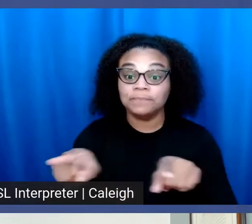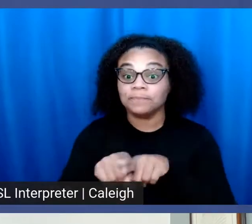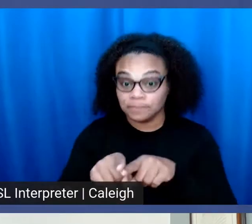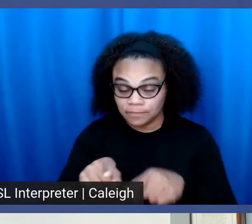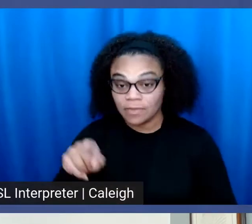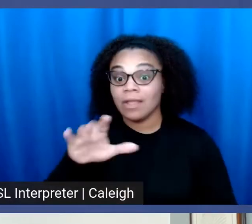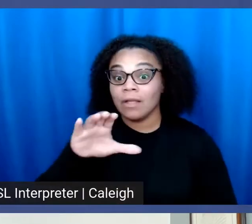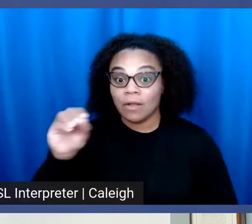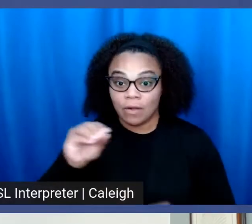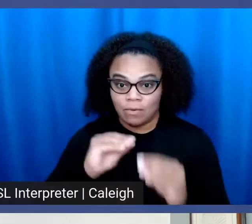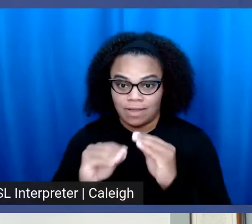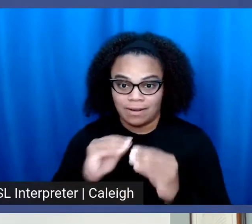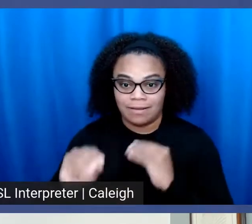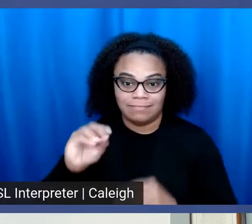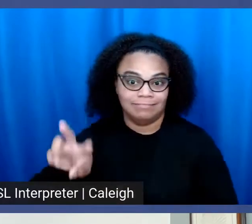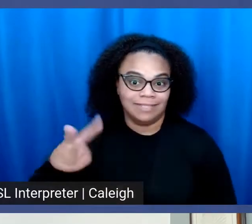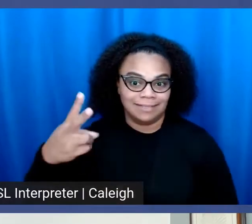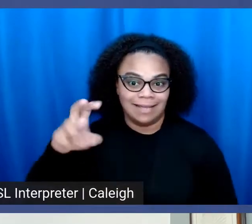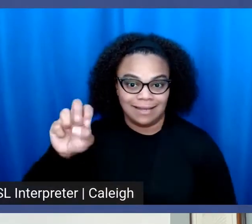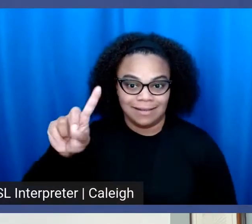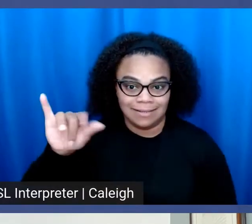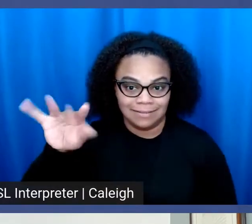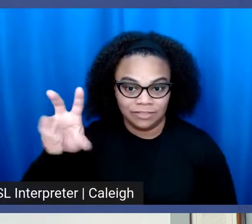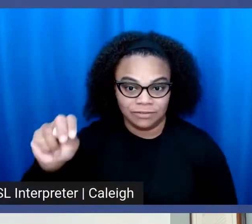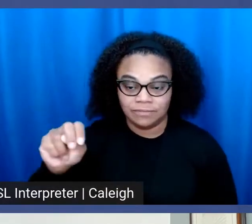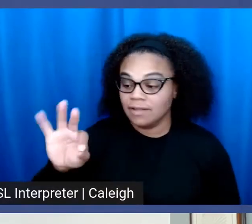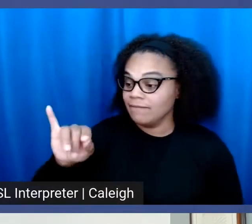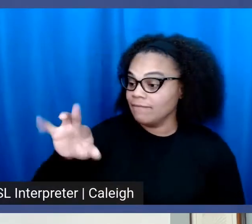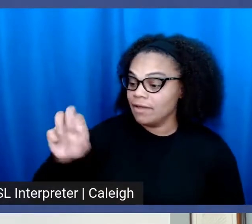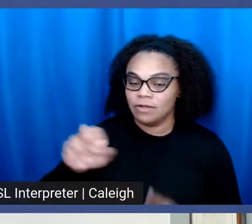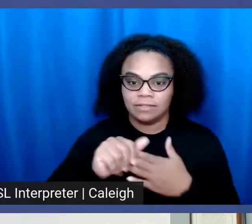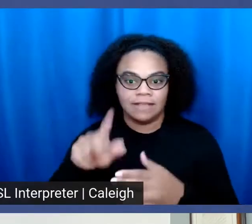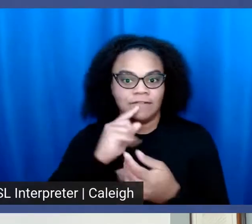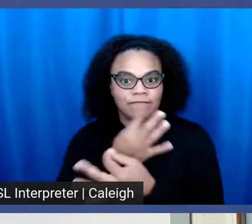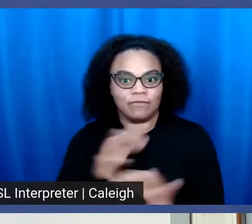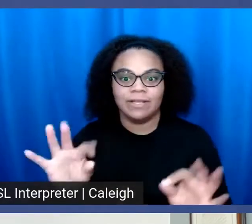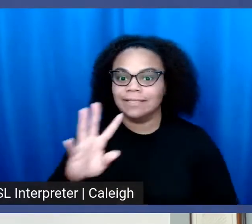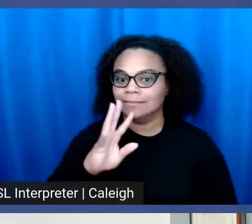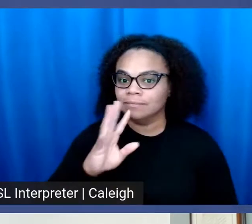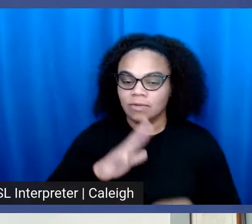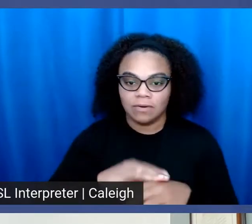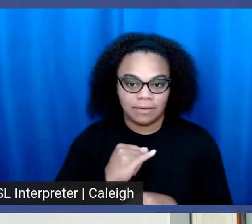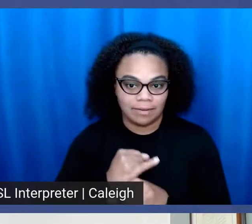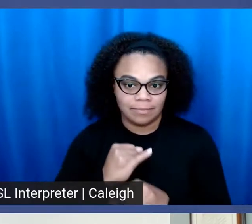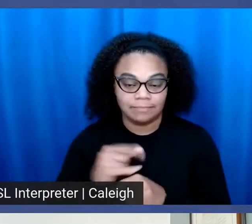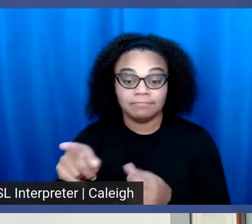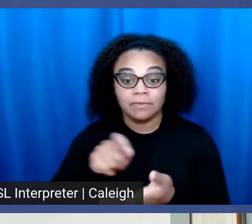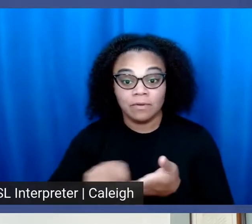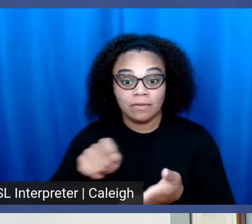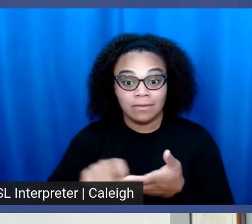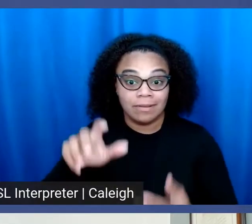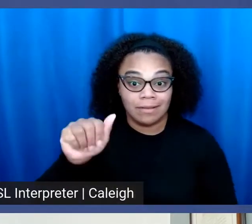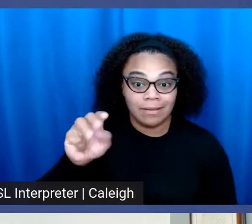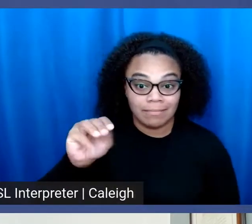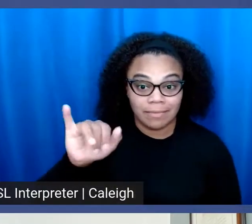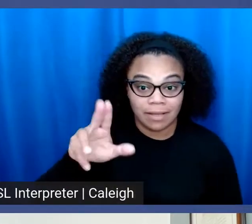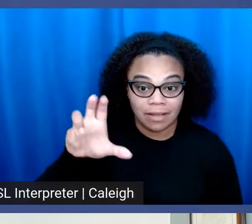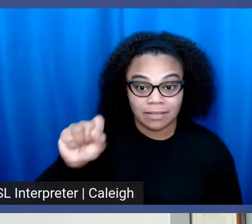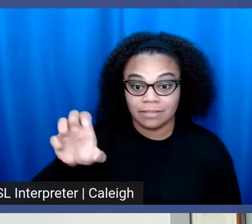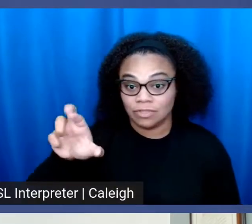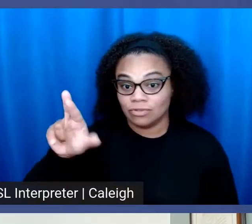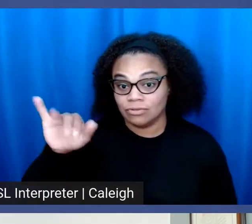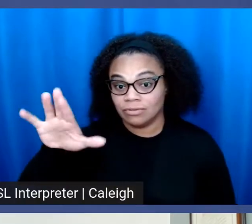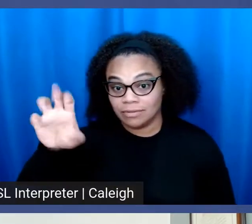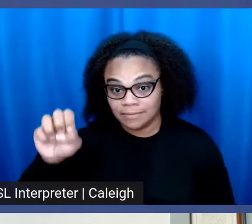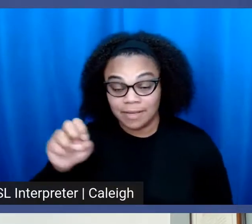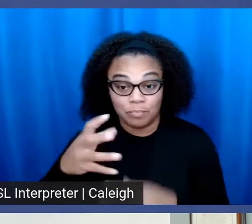edition of FIRE's Guide to Free Speech on Campus. He's authored amicus curiae briefs submitted